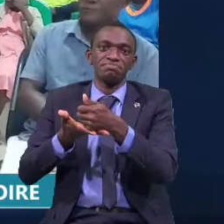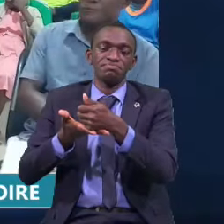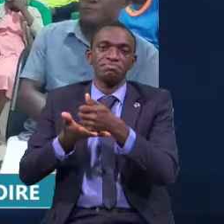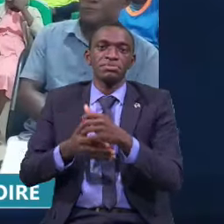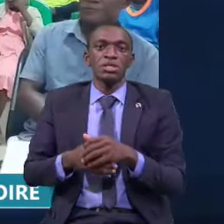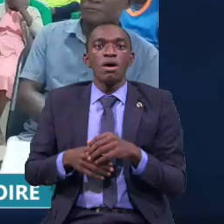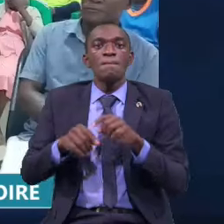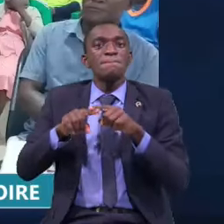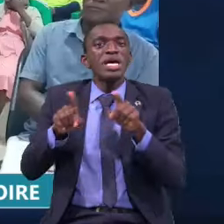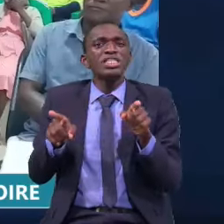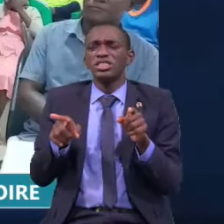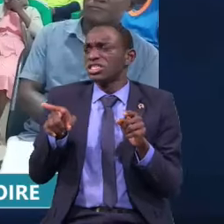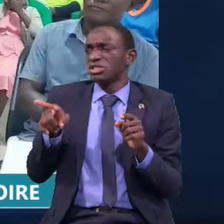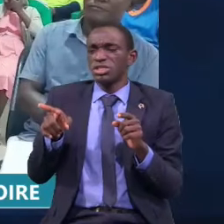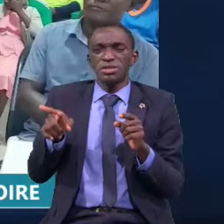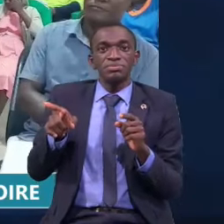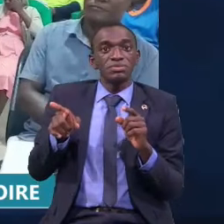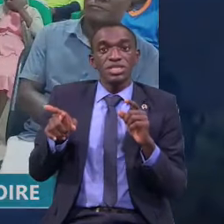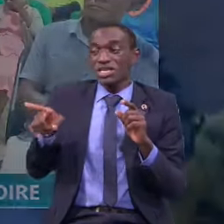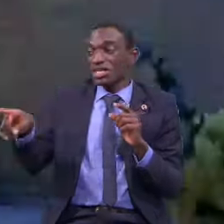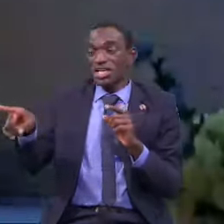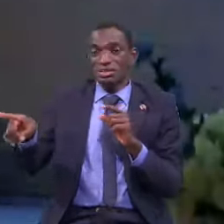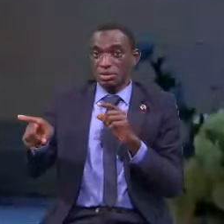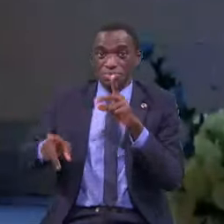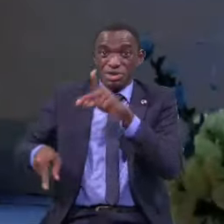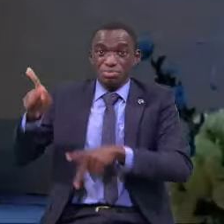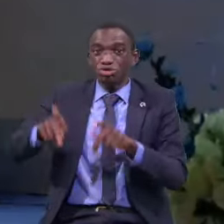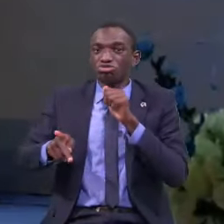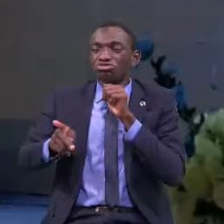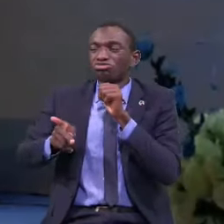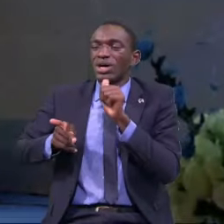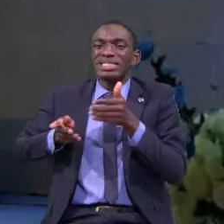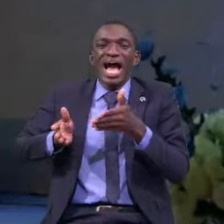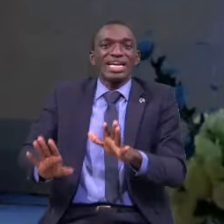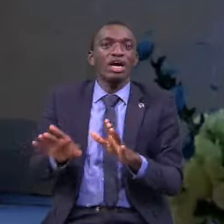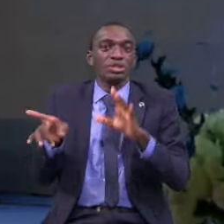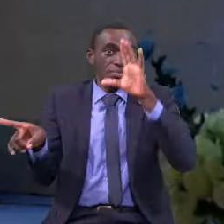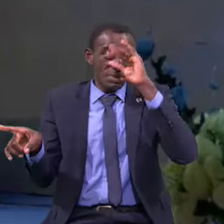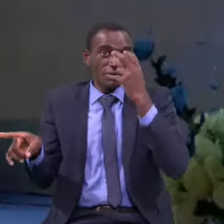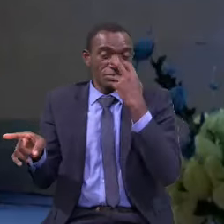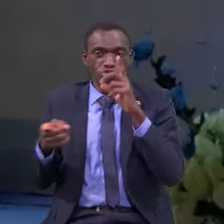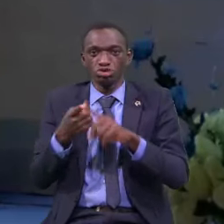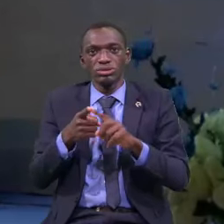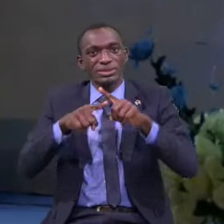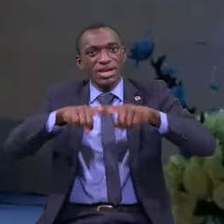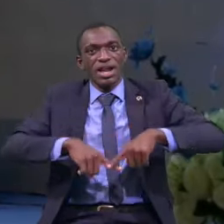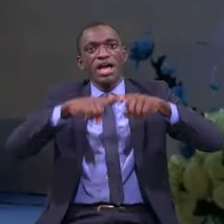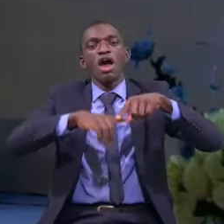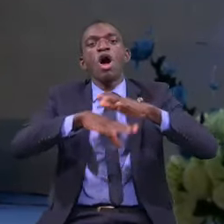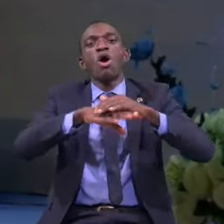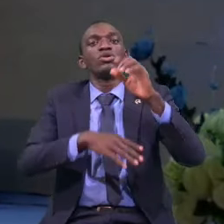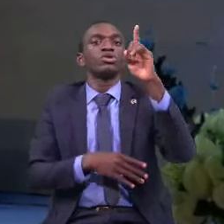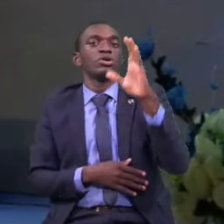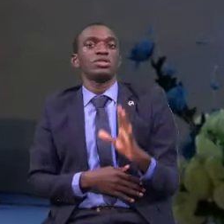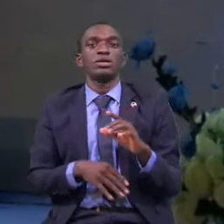But it didn't allow him to rely on God. They said, we're your provider. We're the